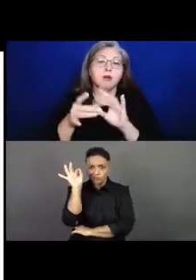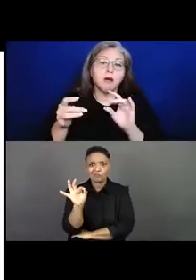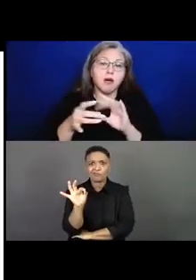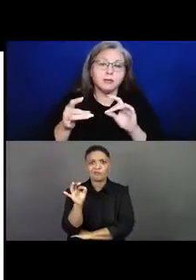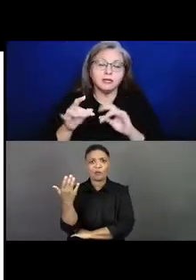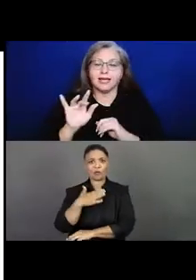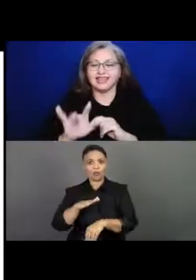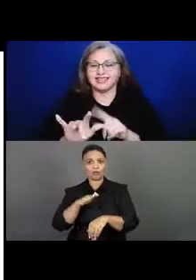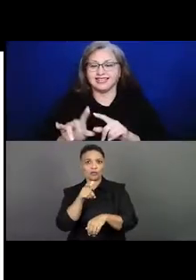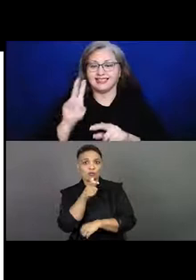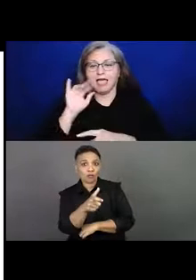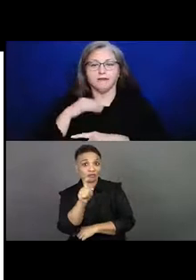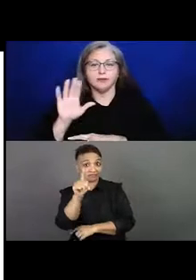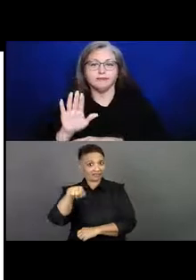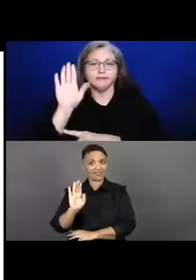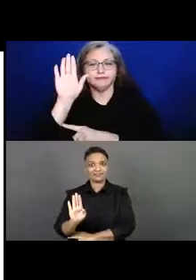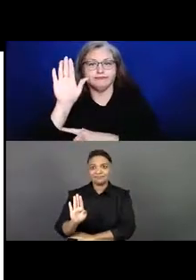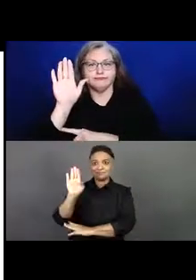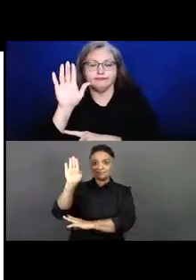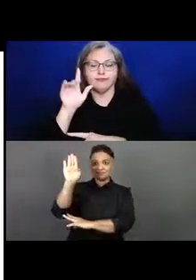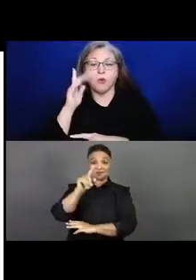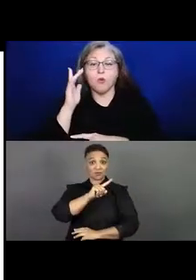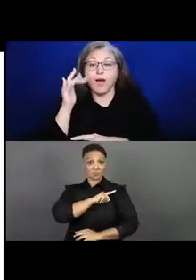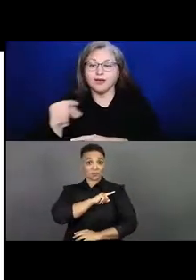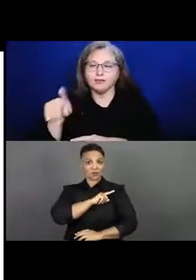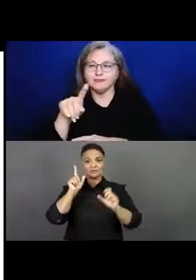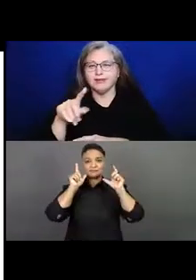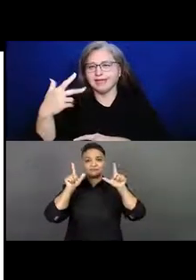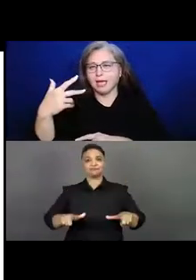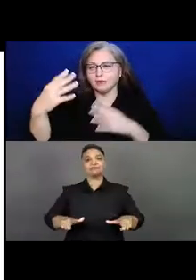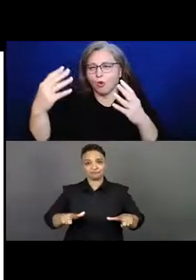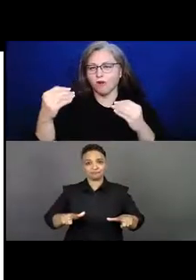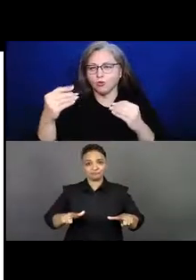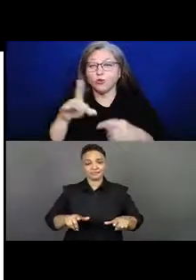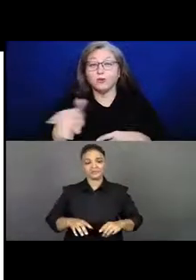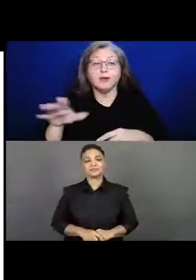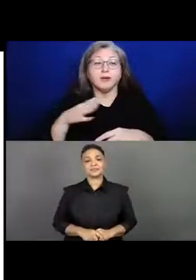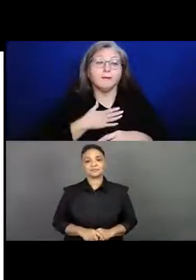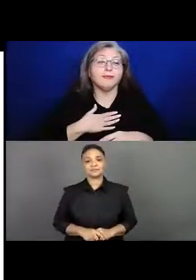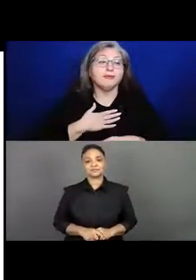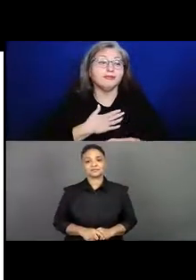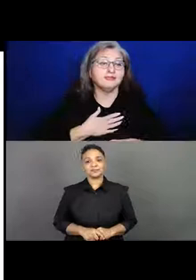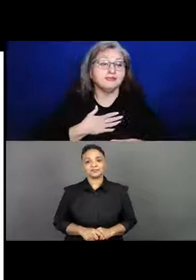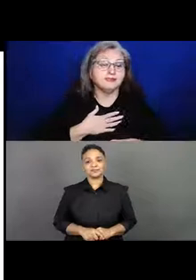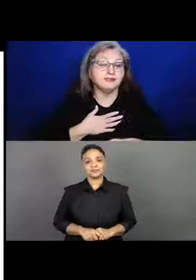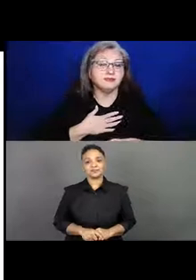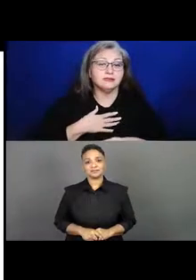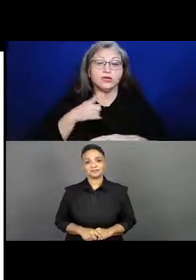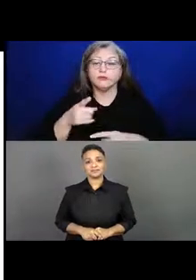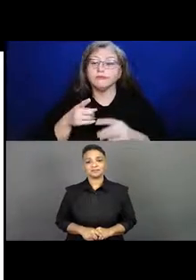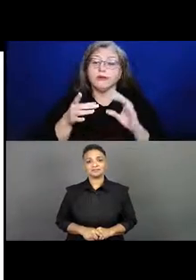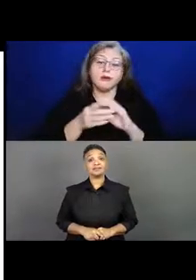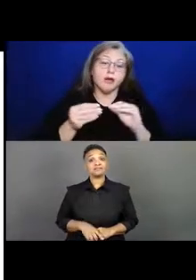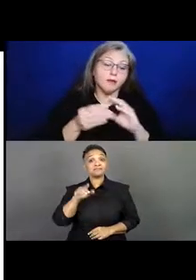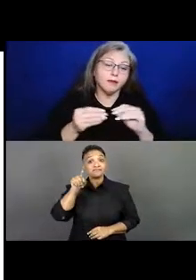hand raise feature because your cameras will be off. Please make sure that when you say a comment or when